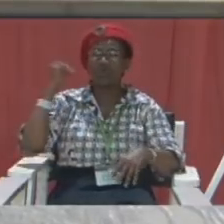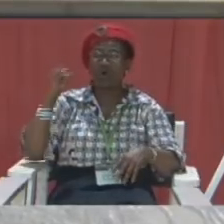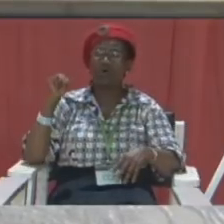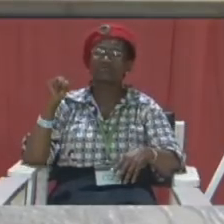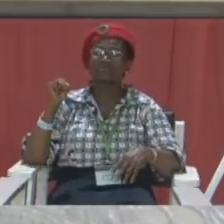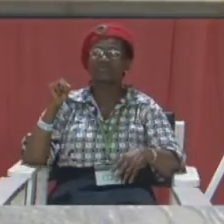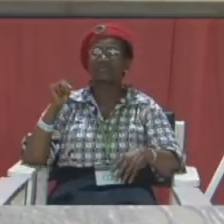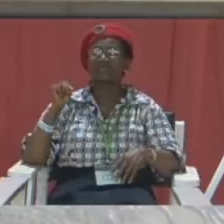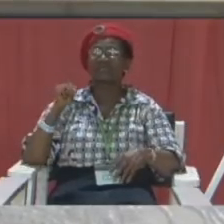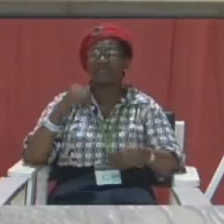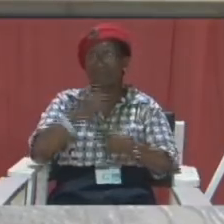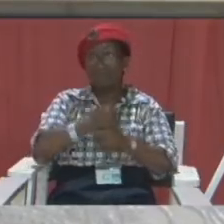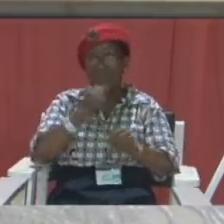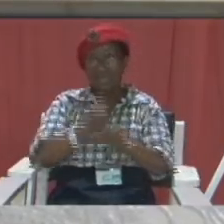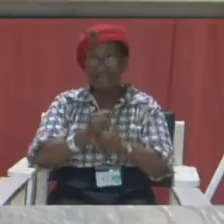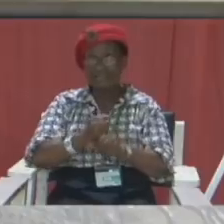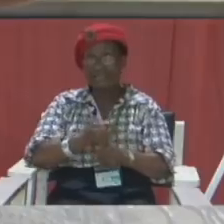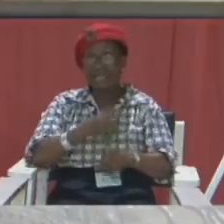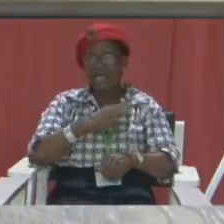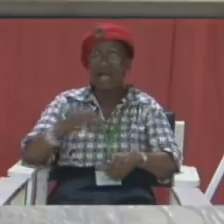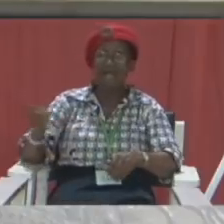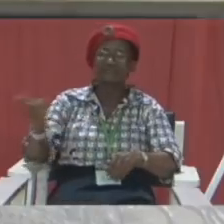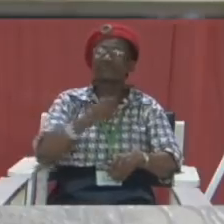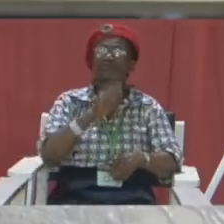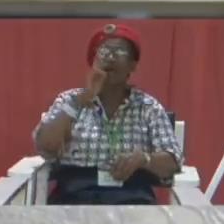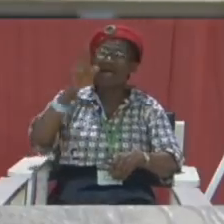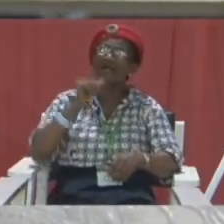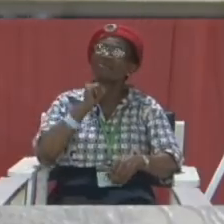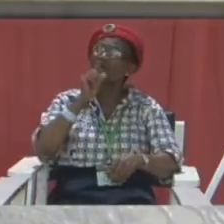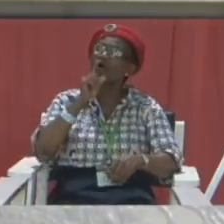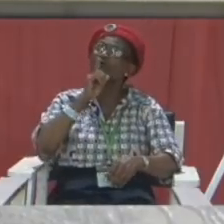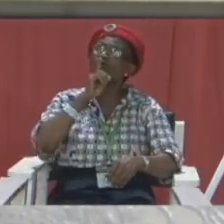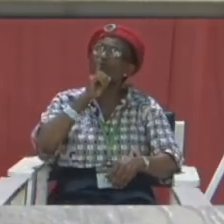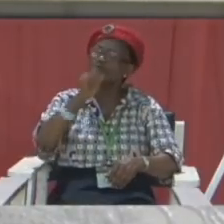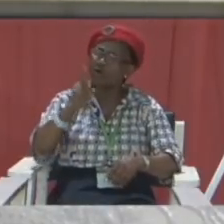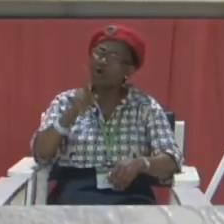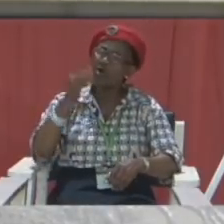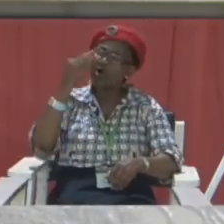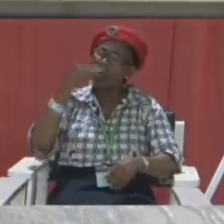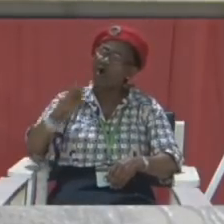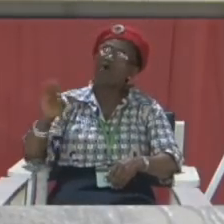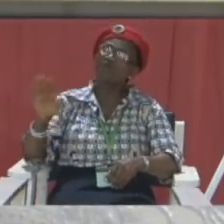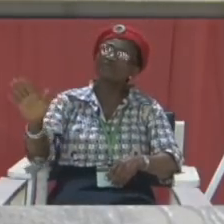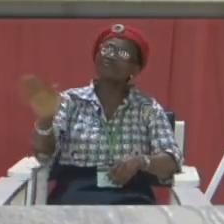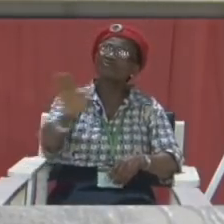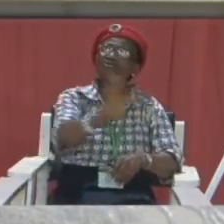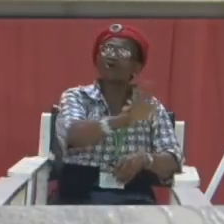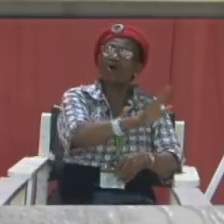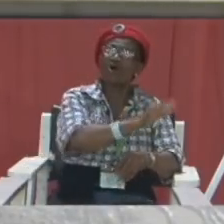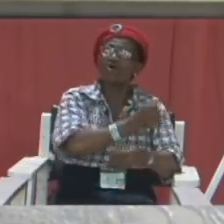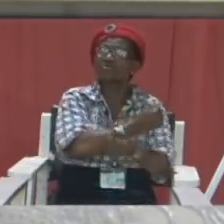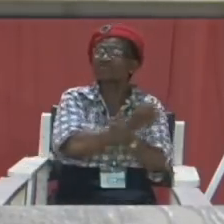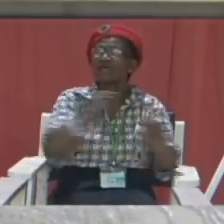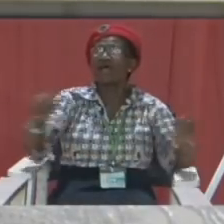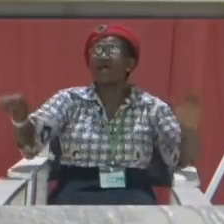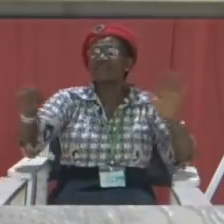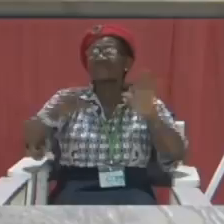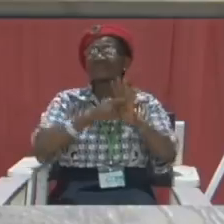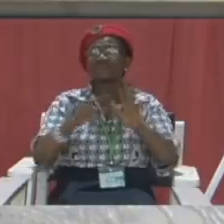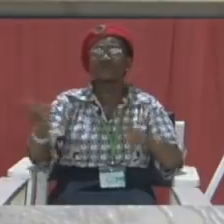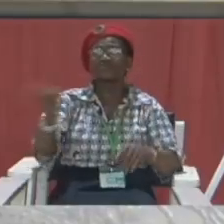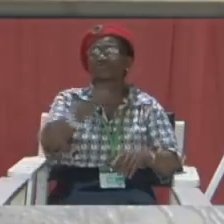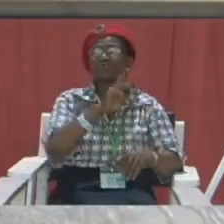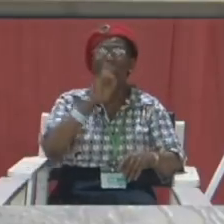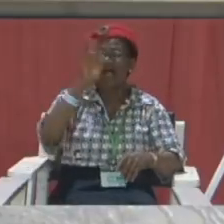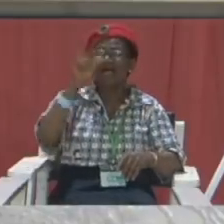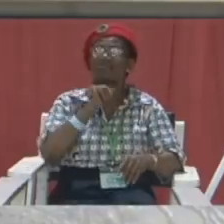koko. And you are not sure of your salvation. O si da oloju pe o ti di eni igbala. You are not sure you are